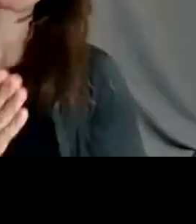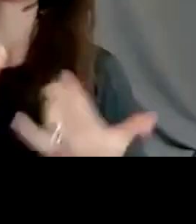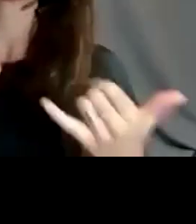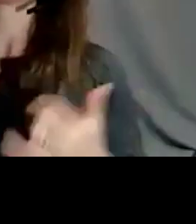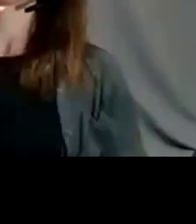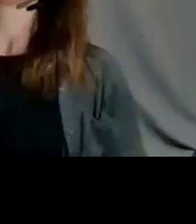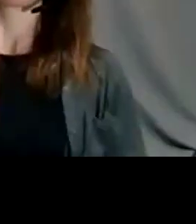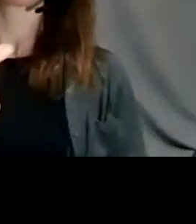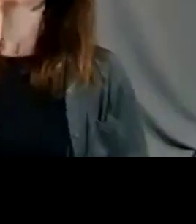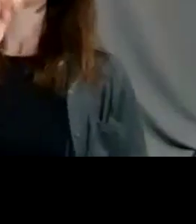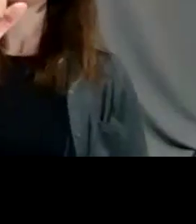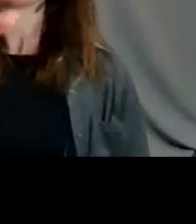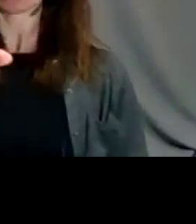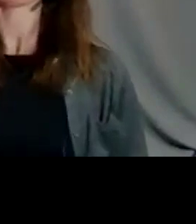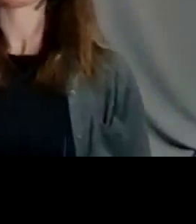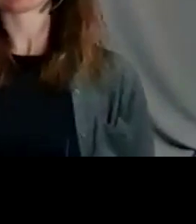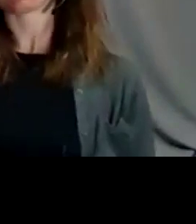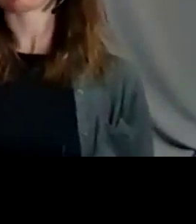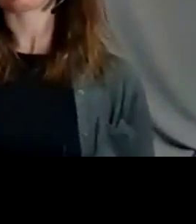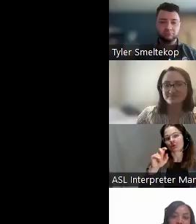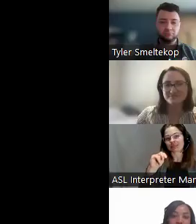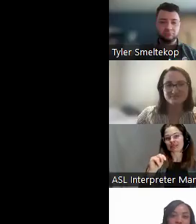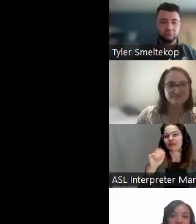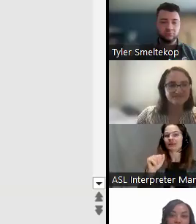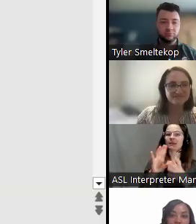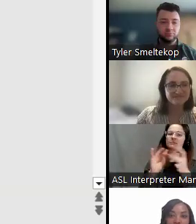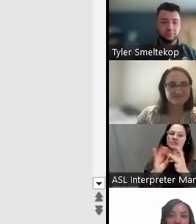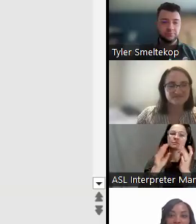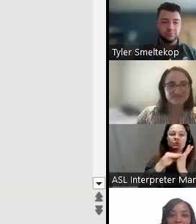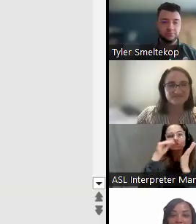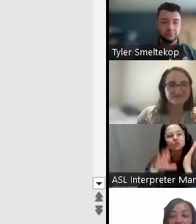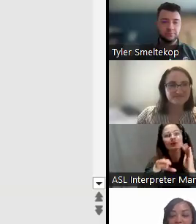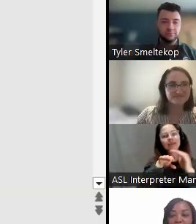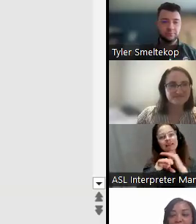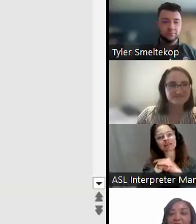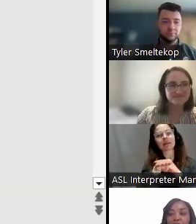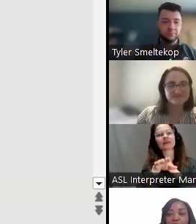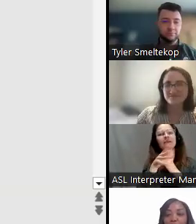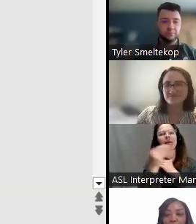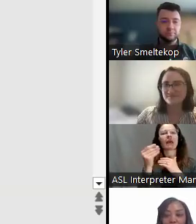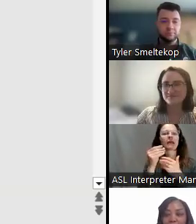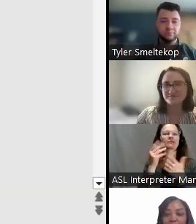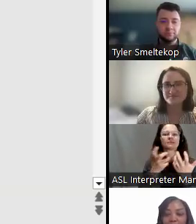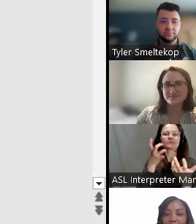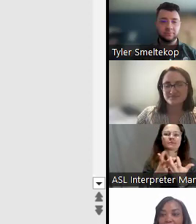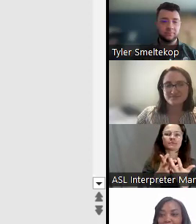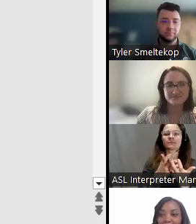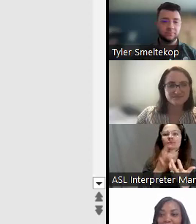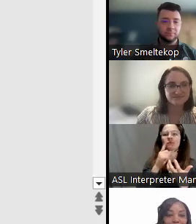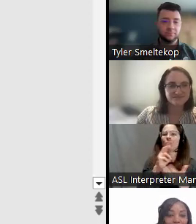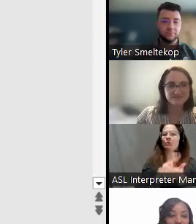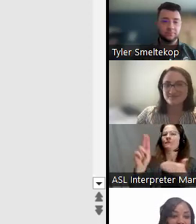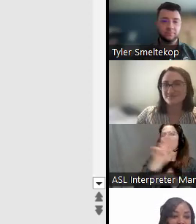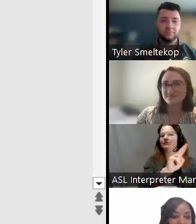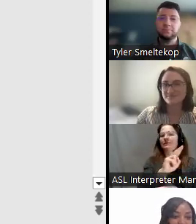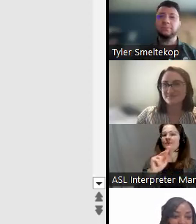floor over to Tyler and Kristen to talk about student accessibility and accommodations at the university level. And so Tyler